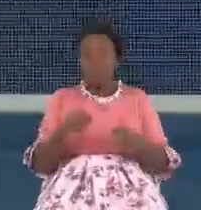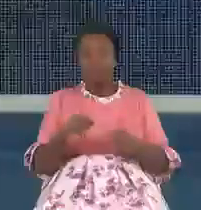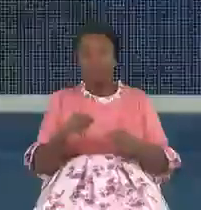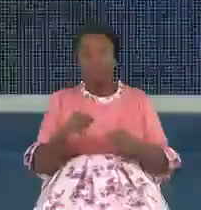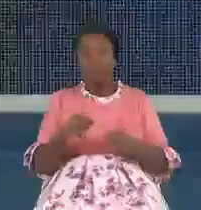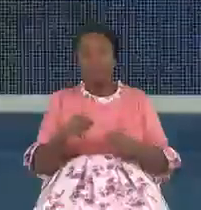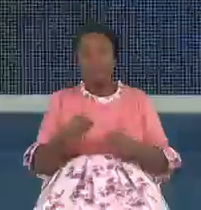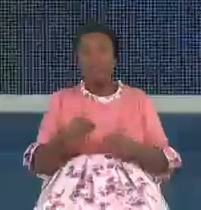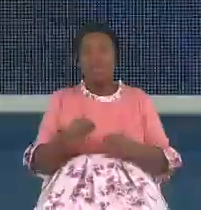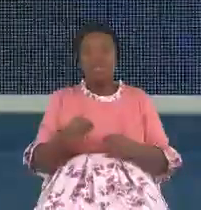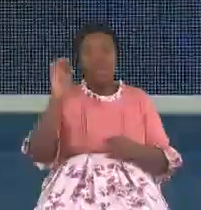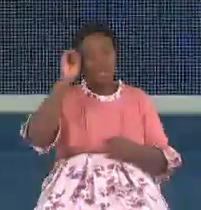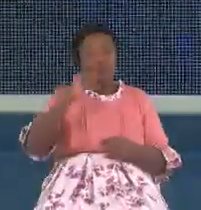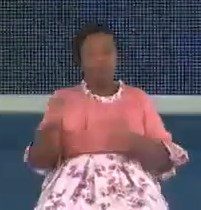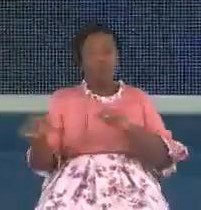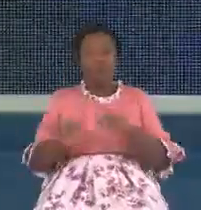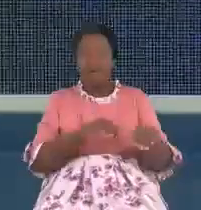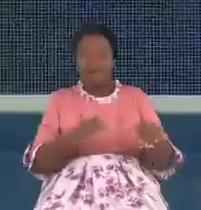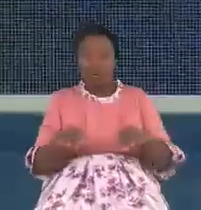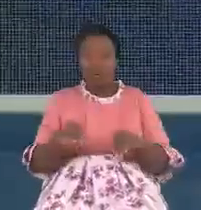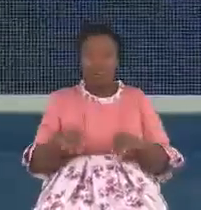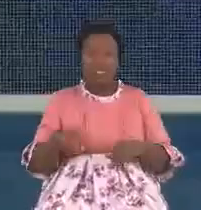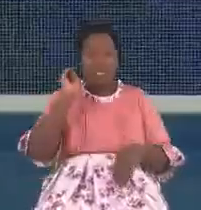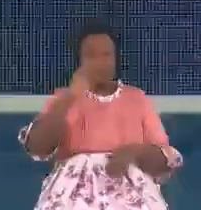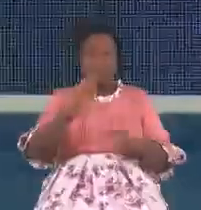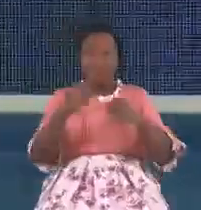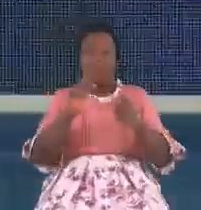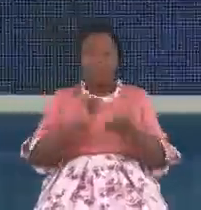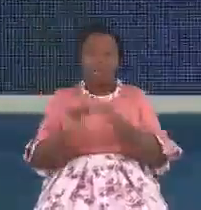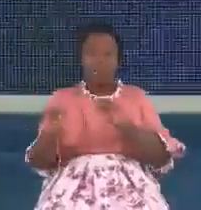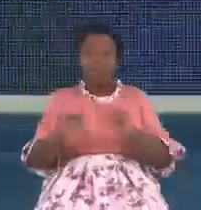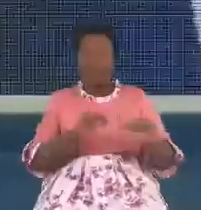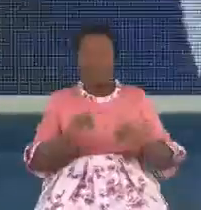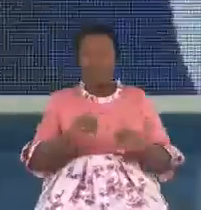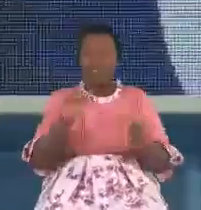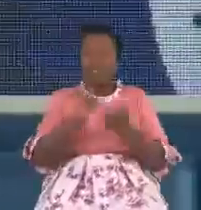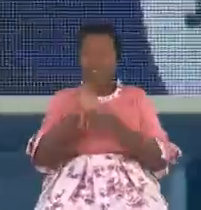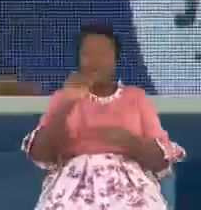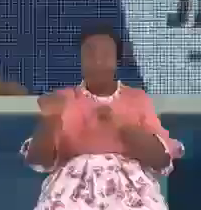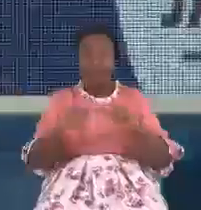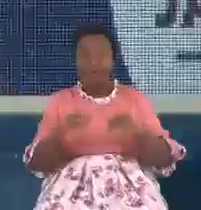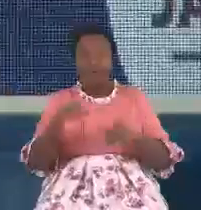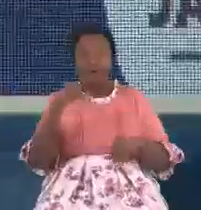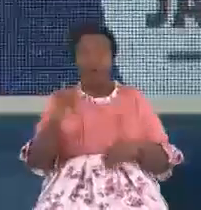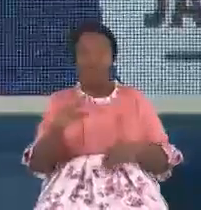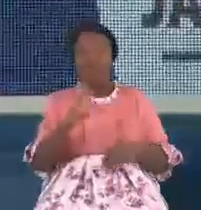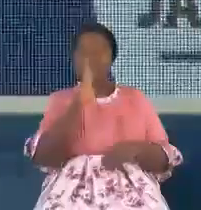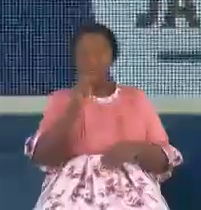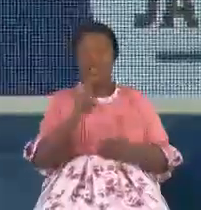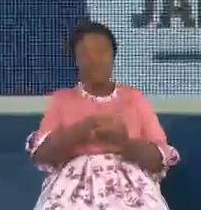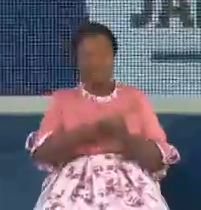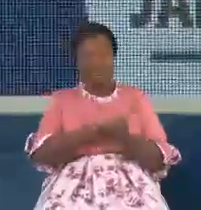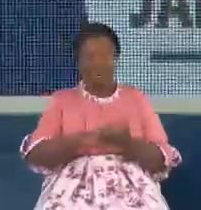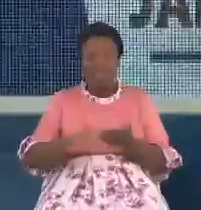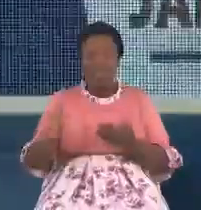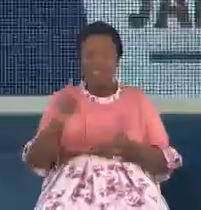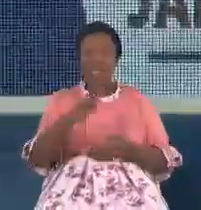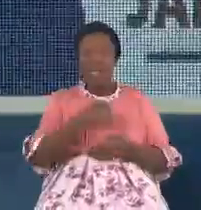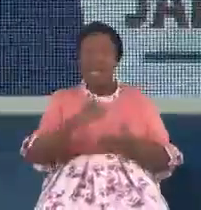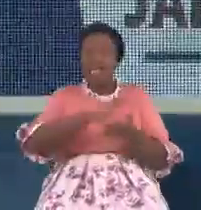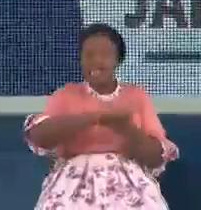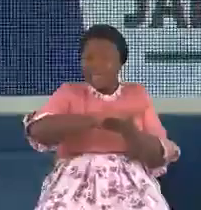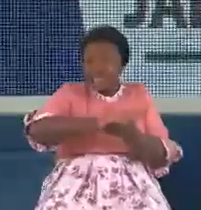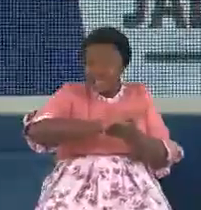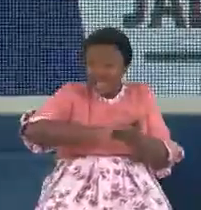perform he'll give you the performance that the performance of being cleansed and clean